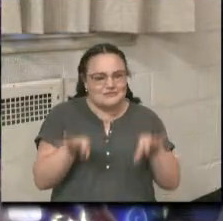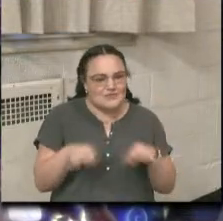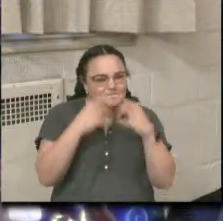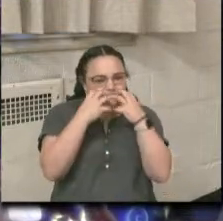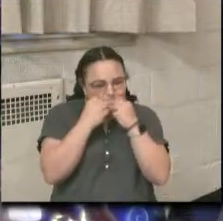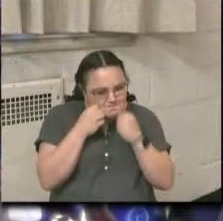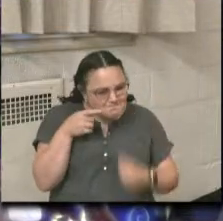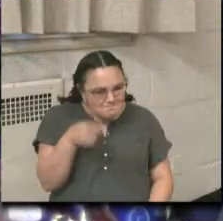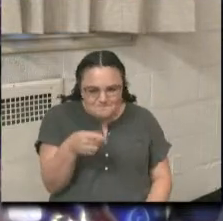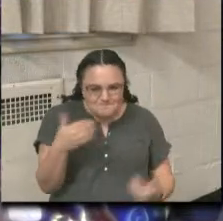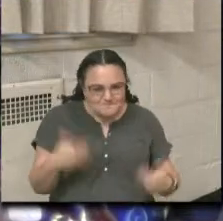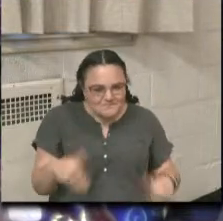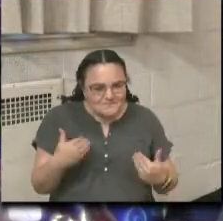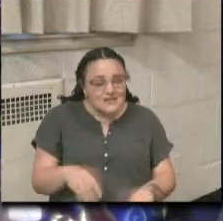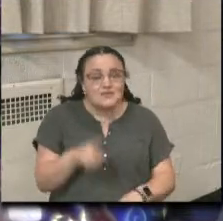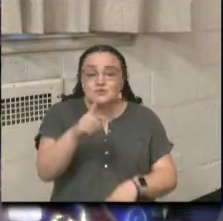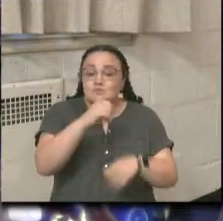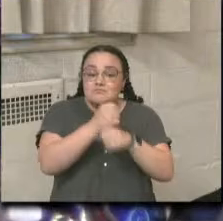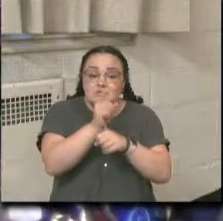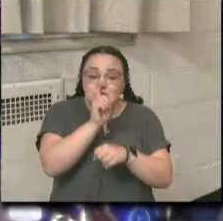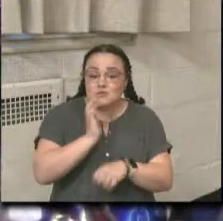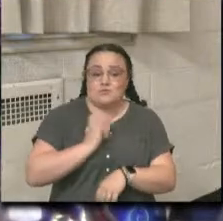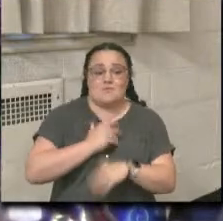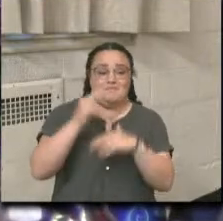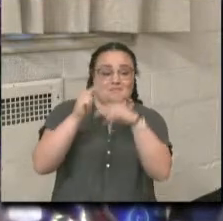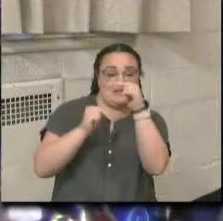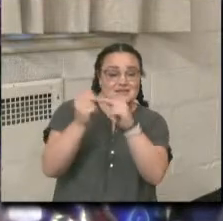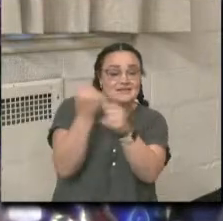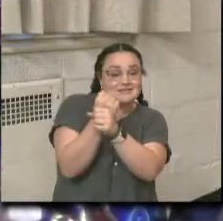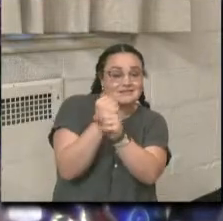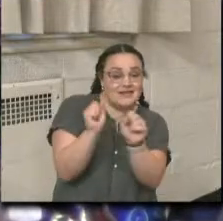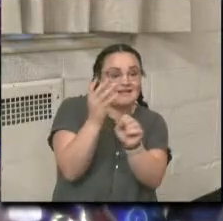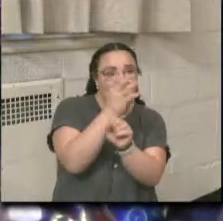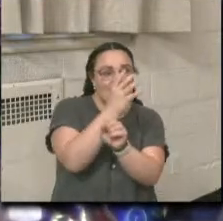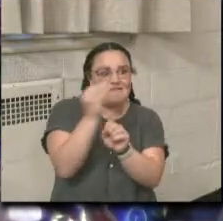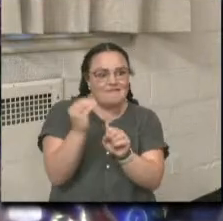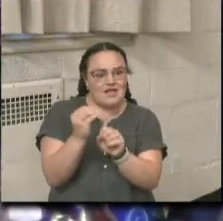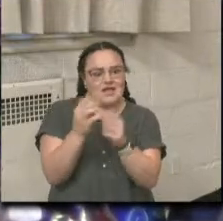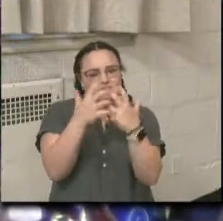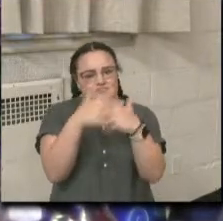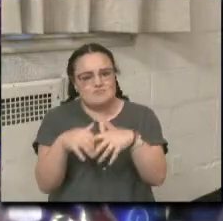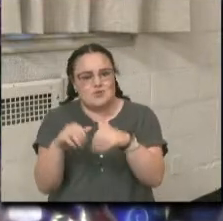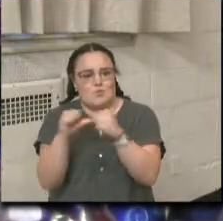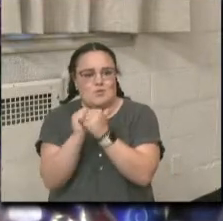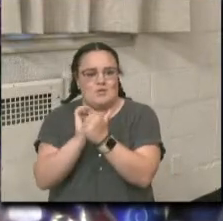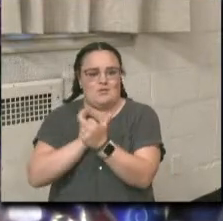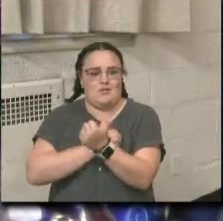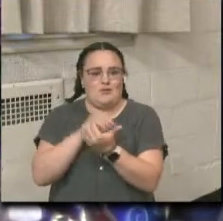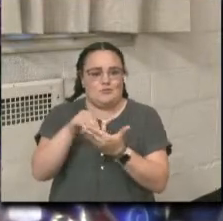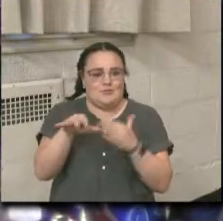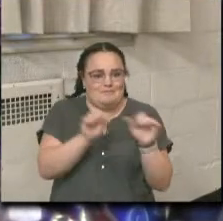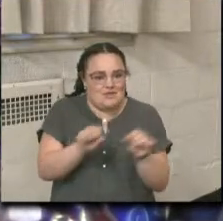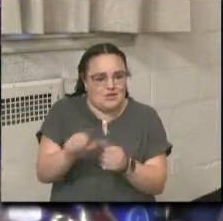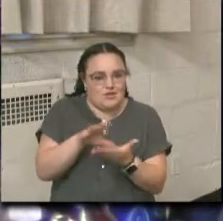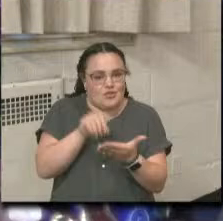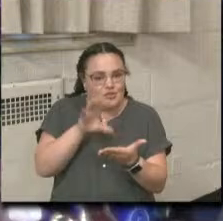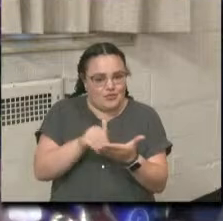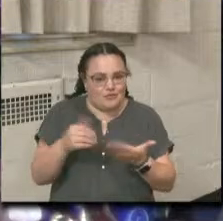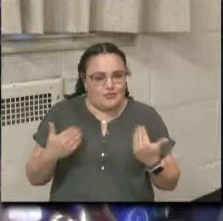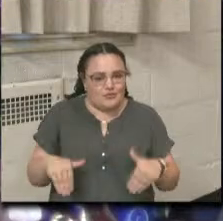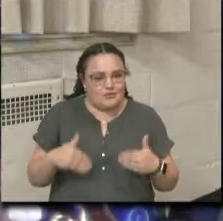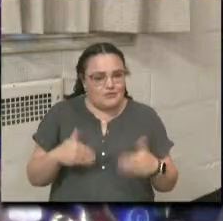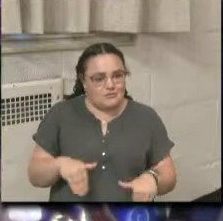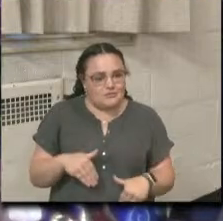to ensuring our facilities are safe and conducive to learning. And thank you for starting to solve that big grown